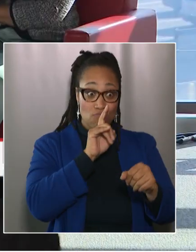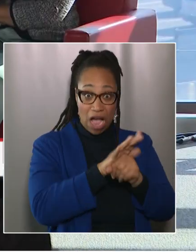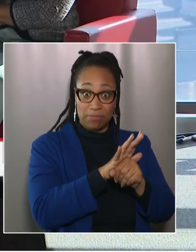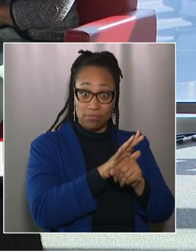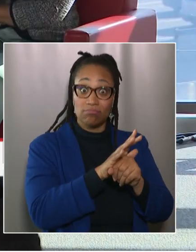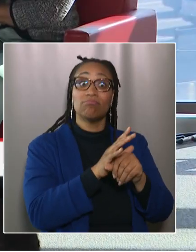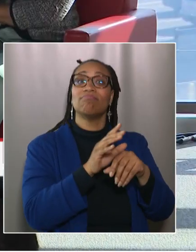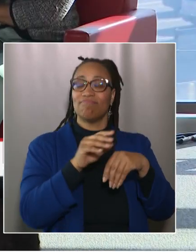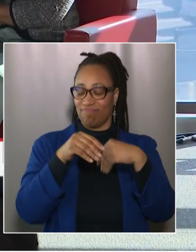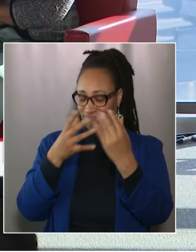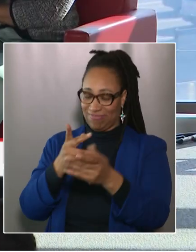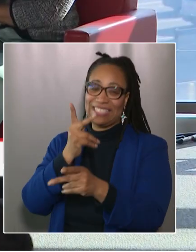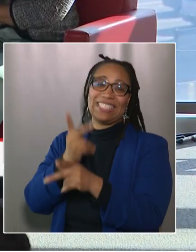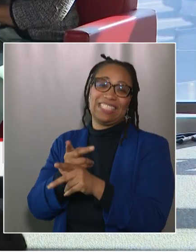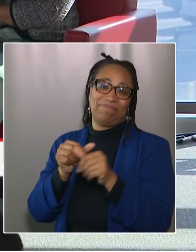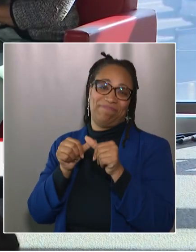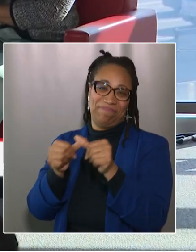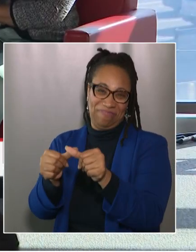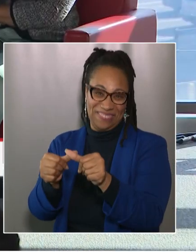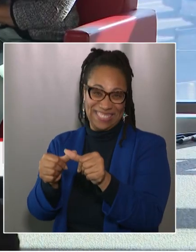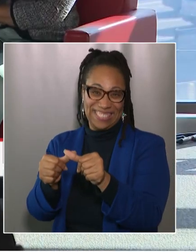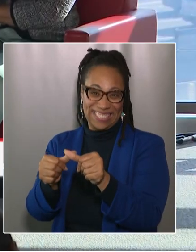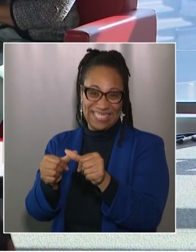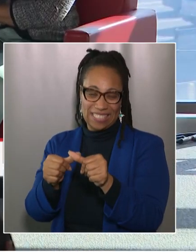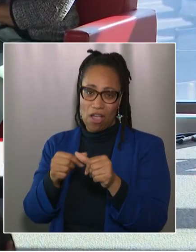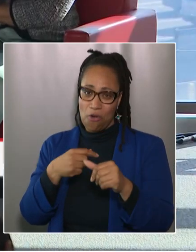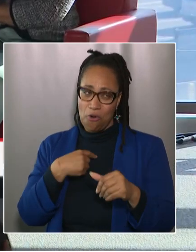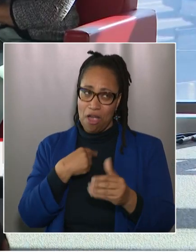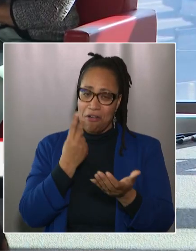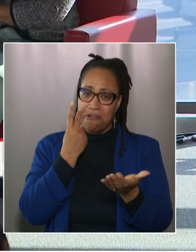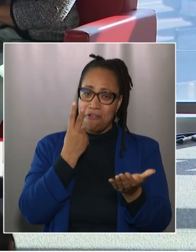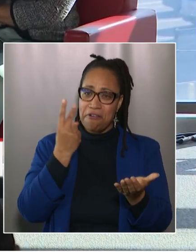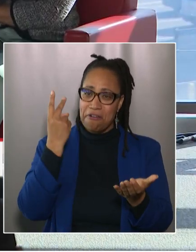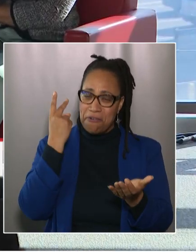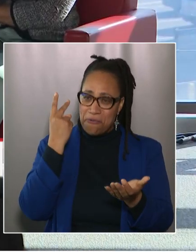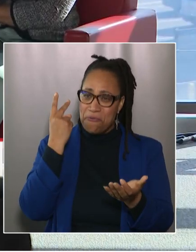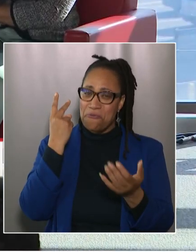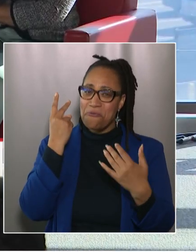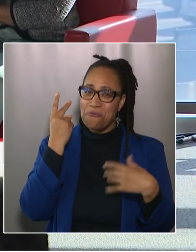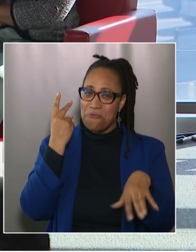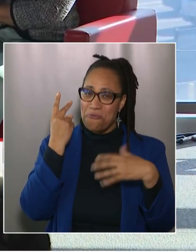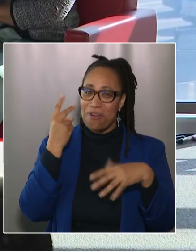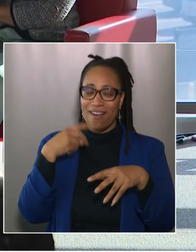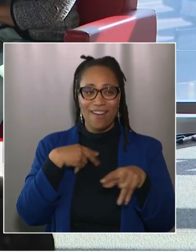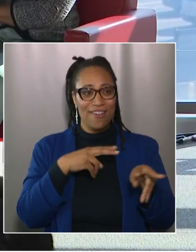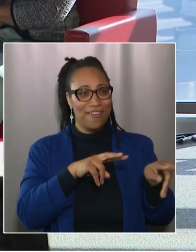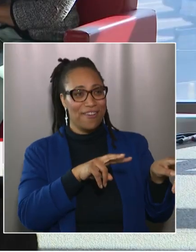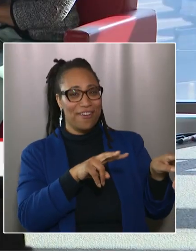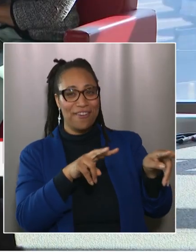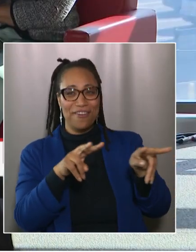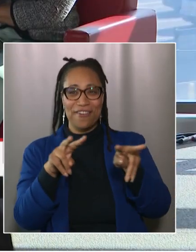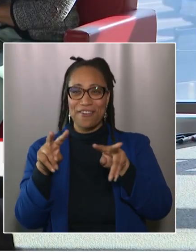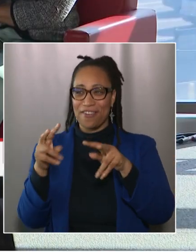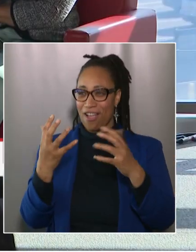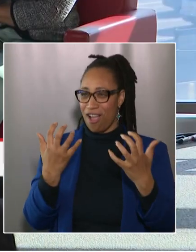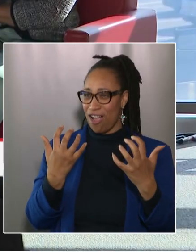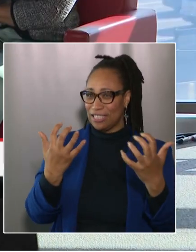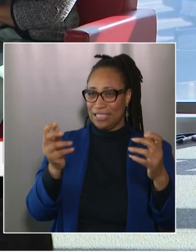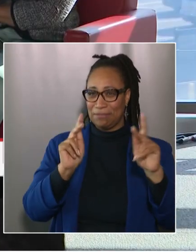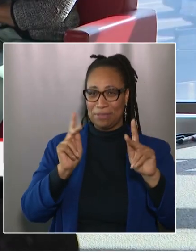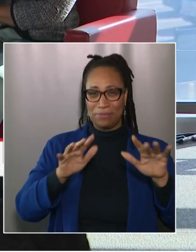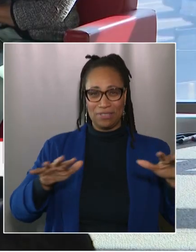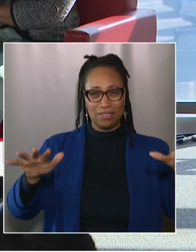And, you know, thinking back and, you know, as I look even around this audience here, lots of people have been involved in whether it's real estate or